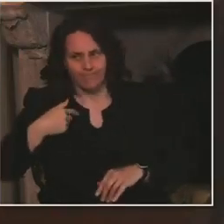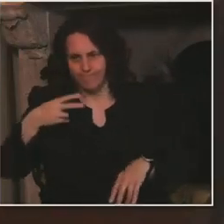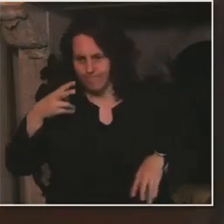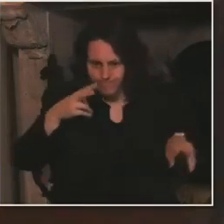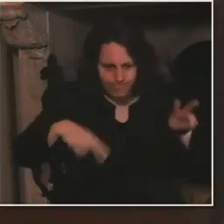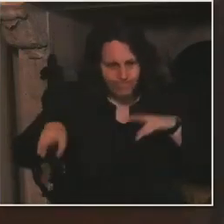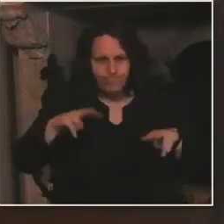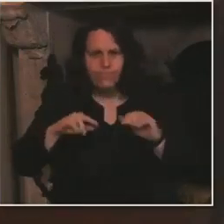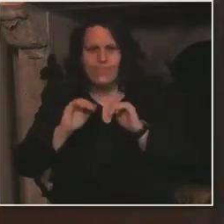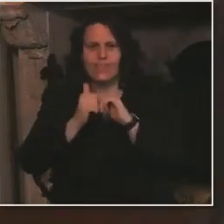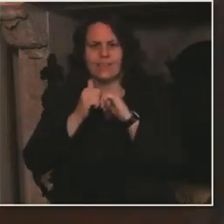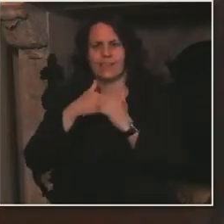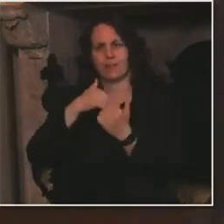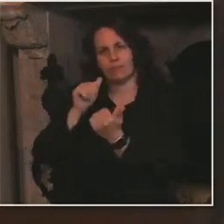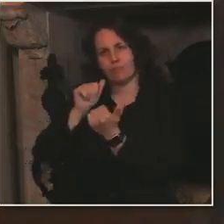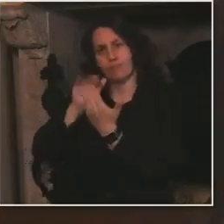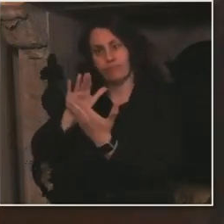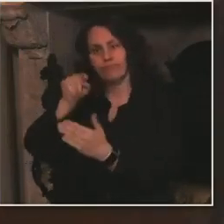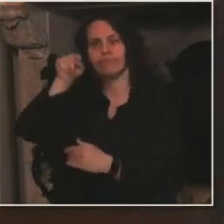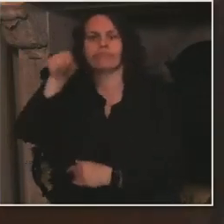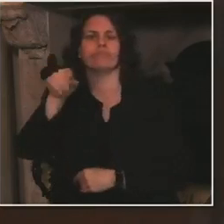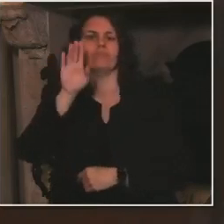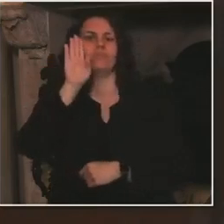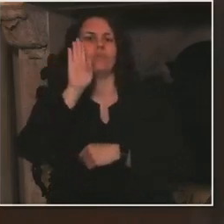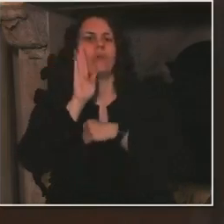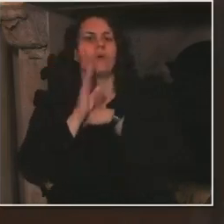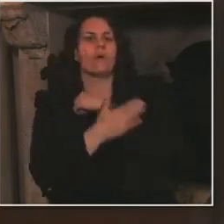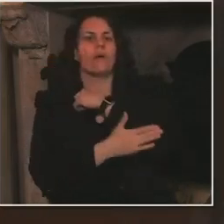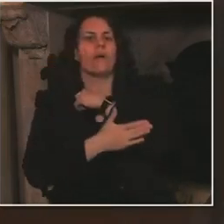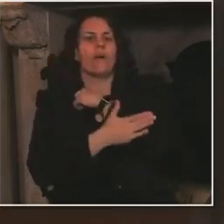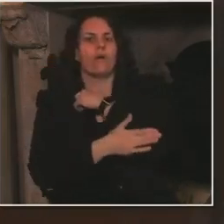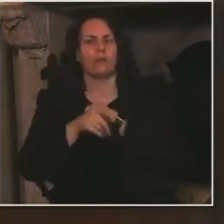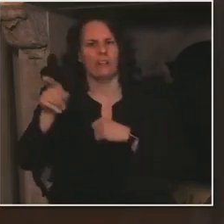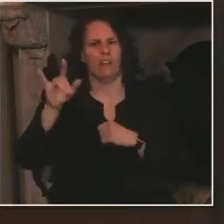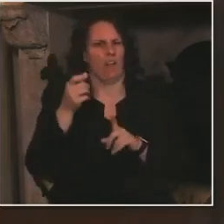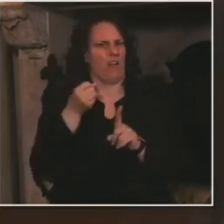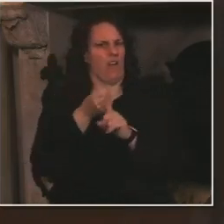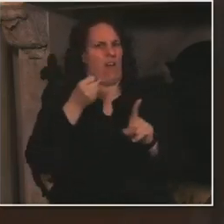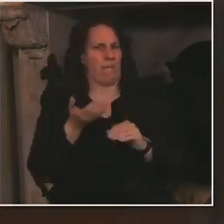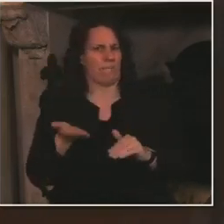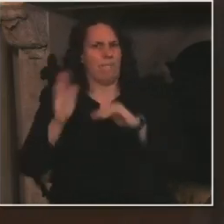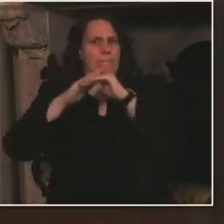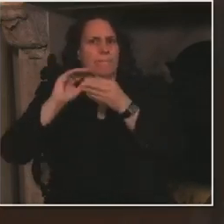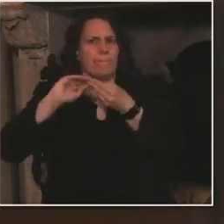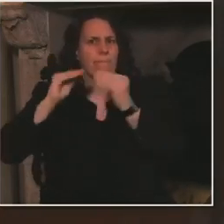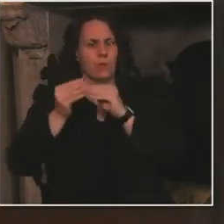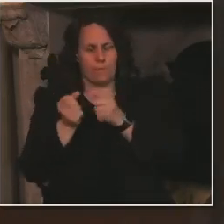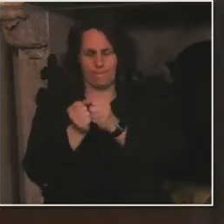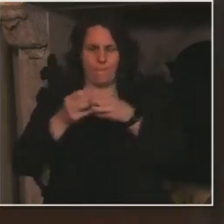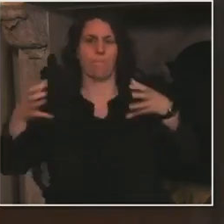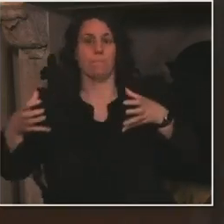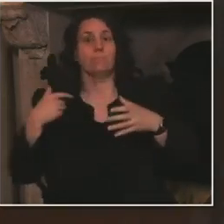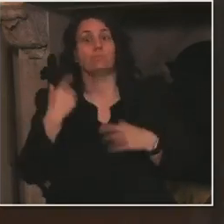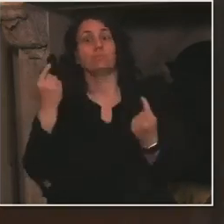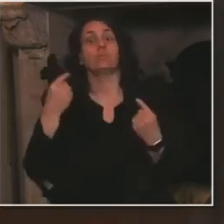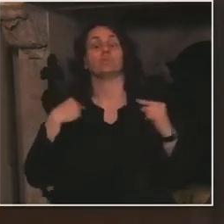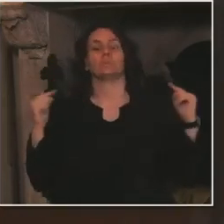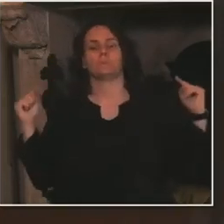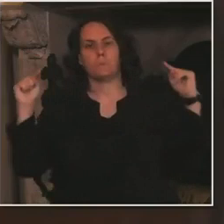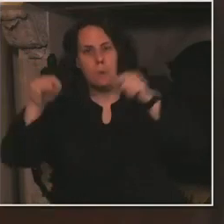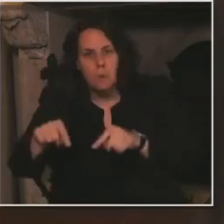County. Our folks have been working around the clock to address the rise in cases in Brown County, and I've spoken to